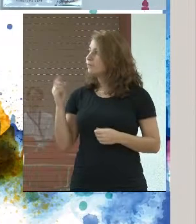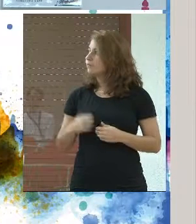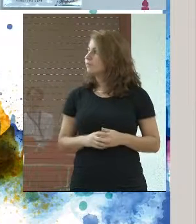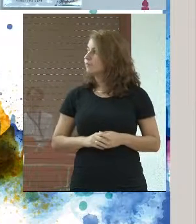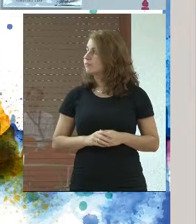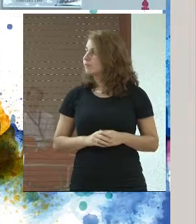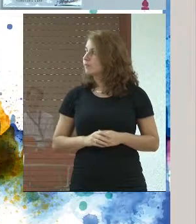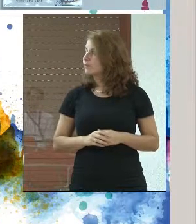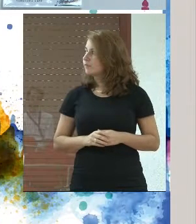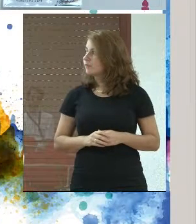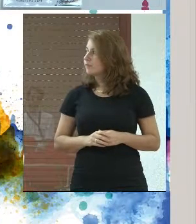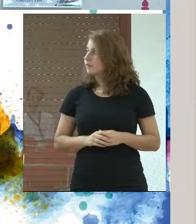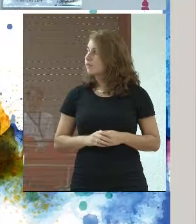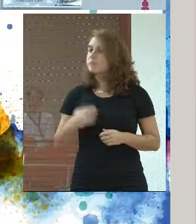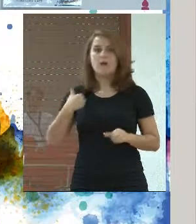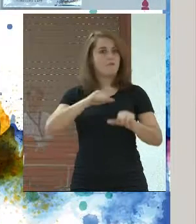These are buildings